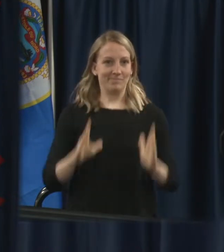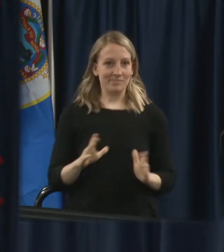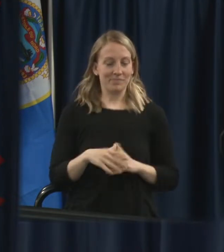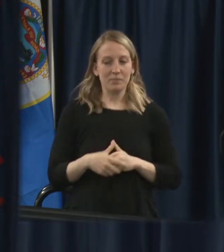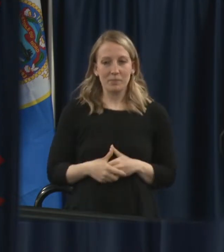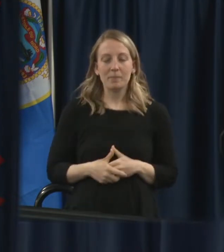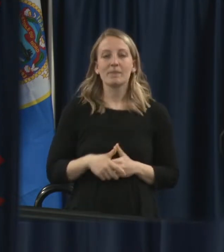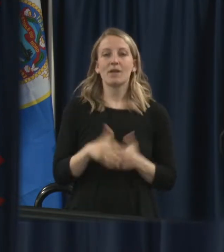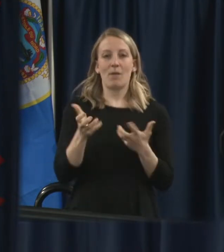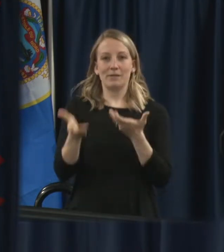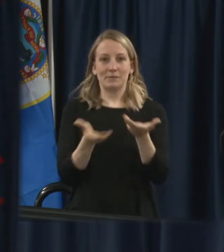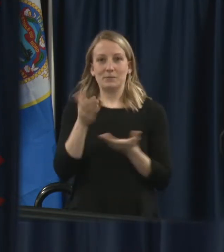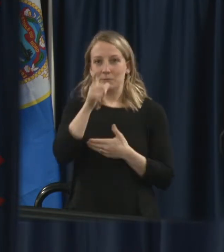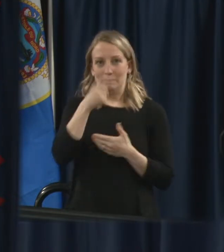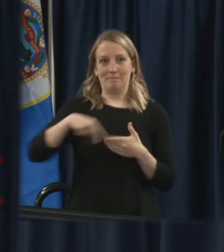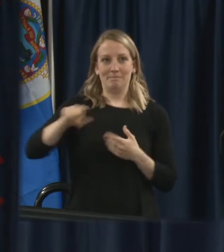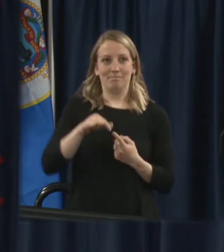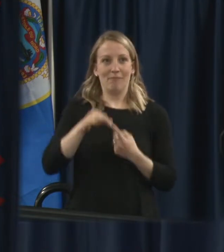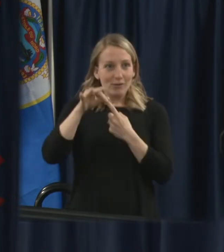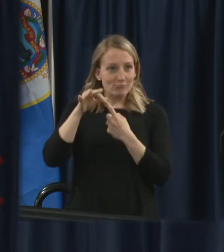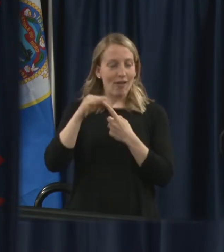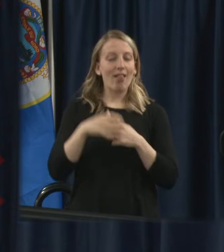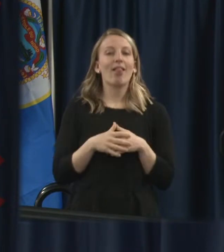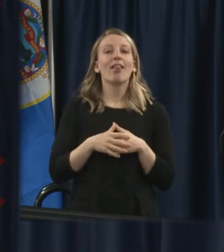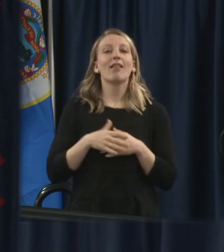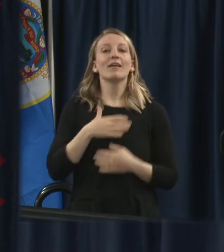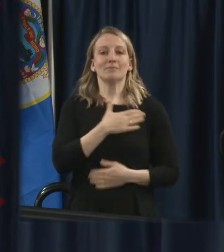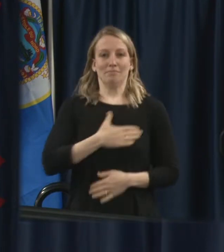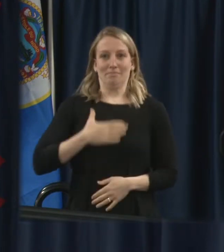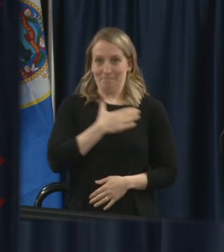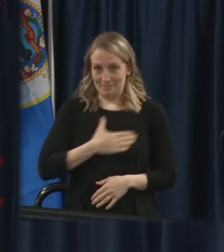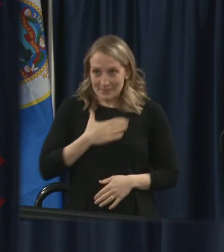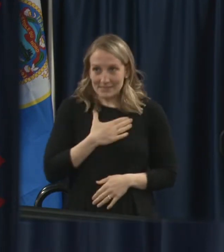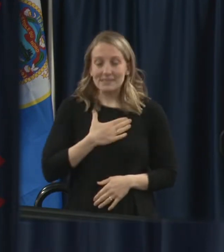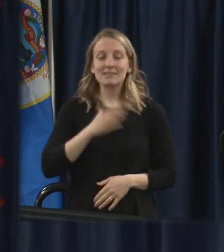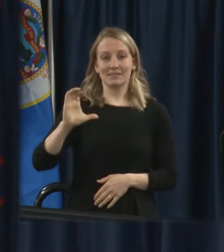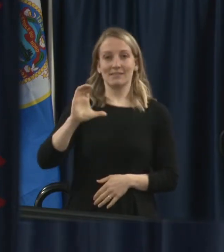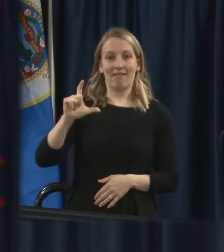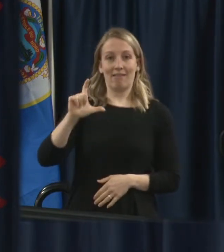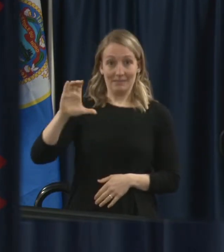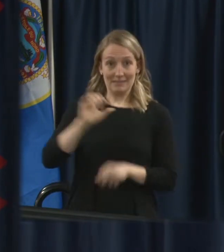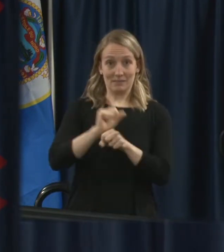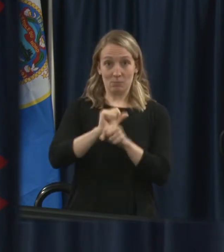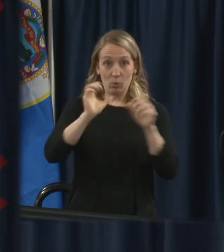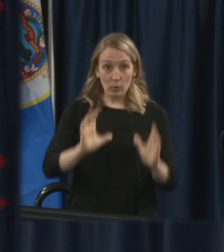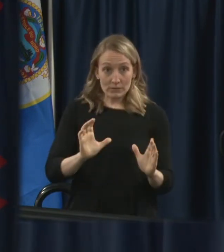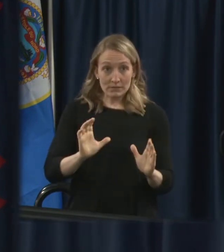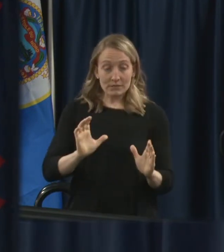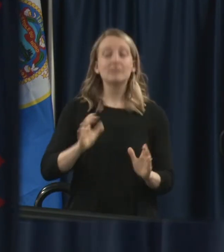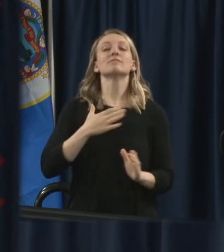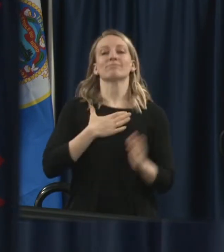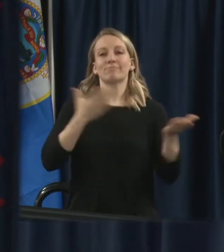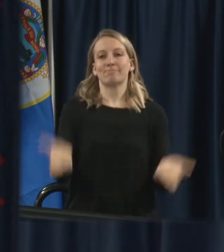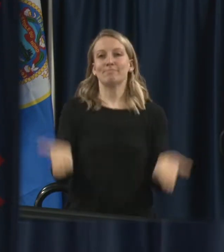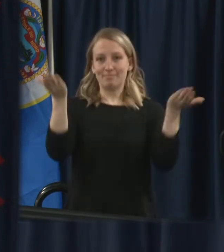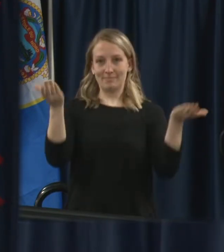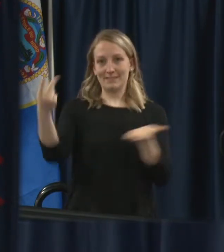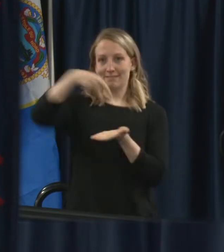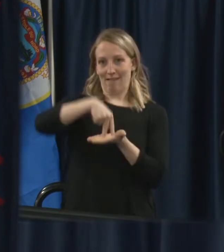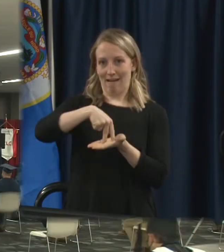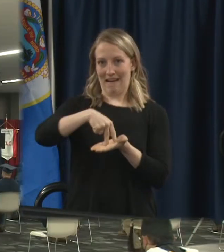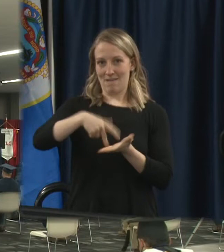these special individuals. At this time, can I please ask that all Central Lakes College employees please stand to